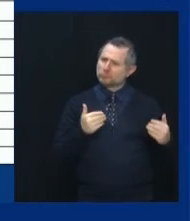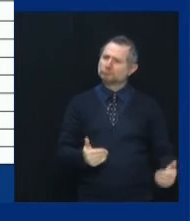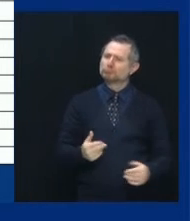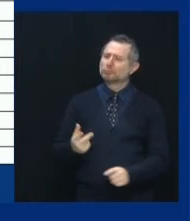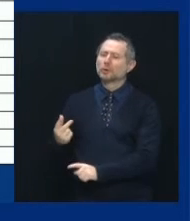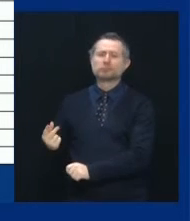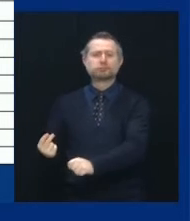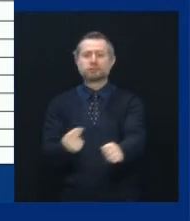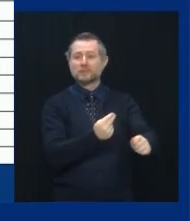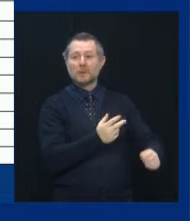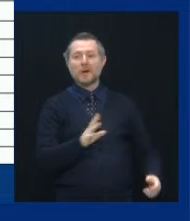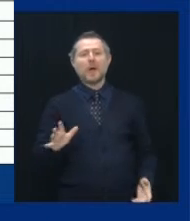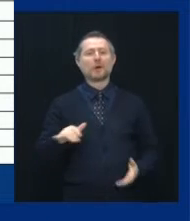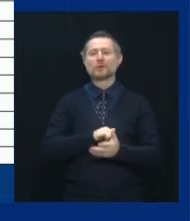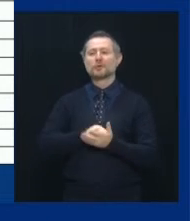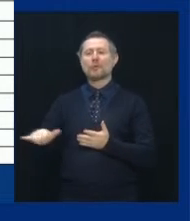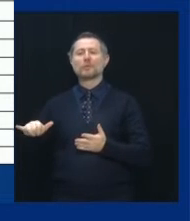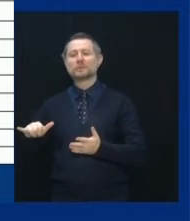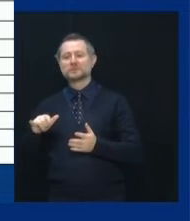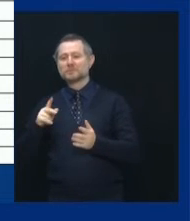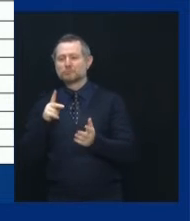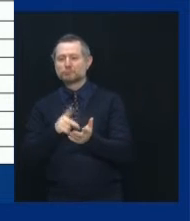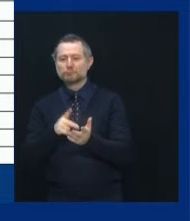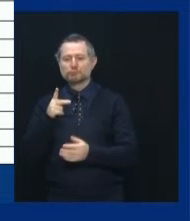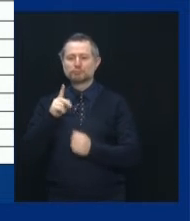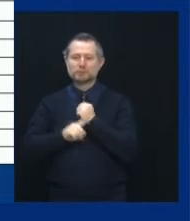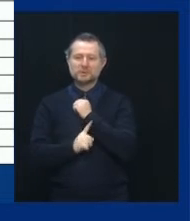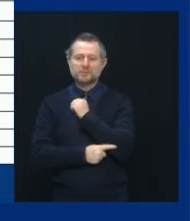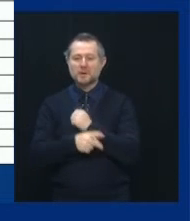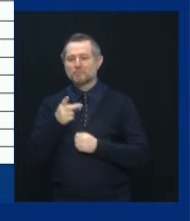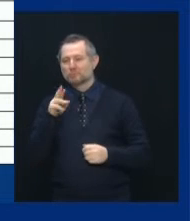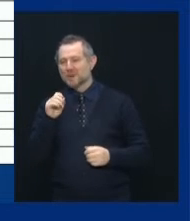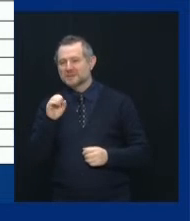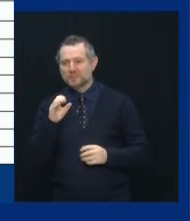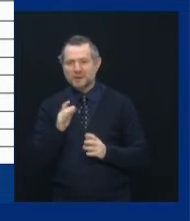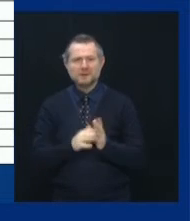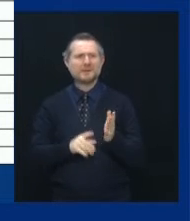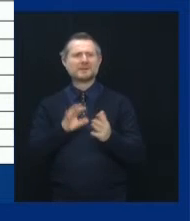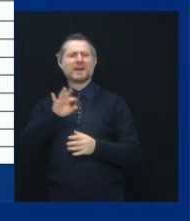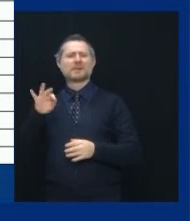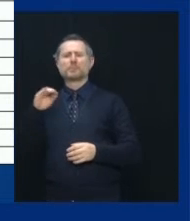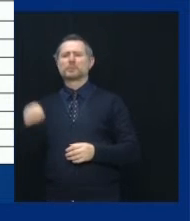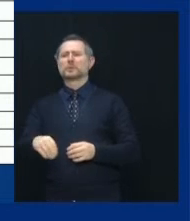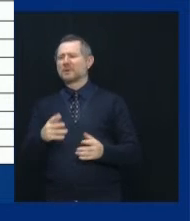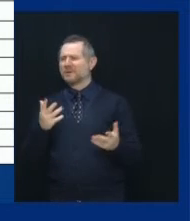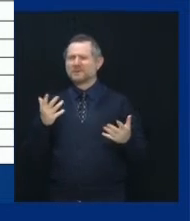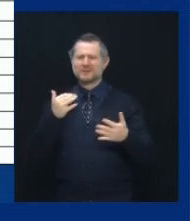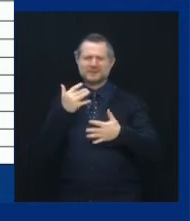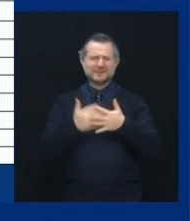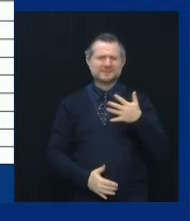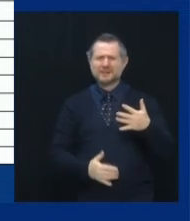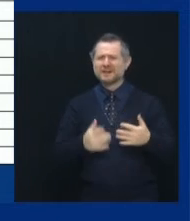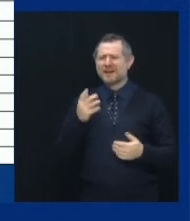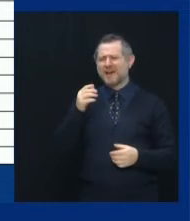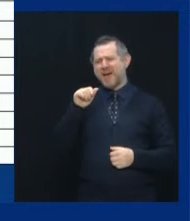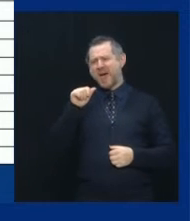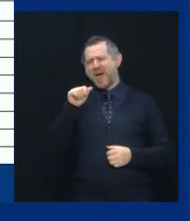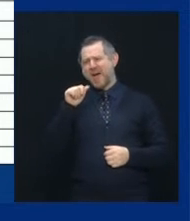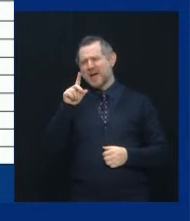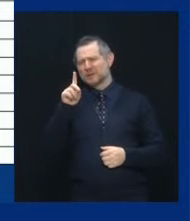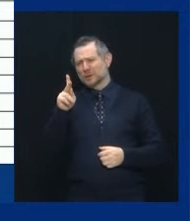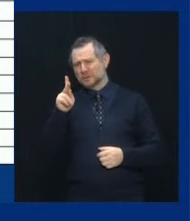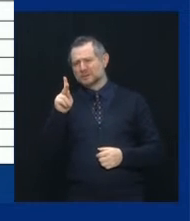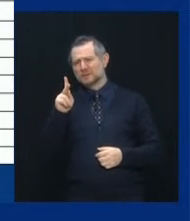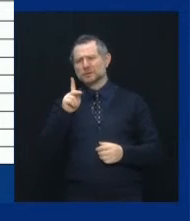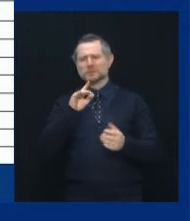Kalida, Buffalo, SUNY Upstate, also 94%. That's a turnaround. Adirondack Medical Center, Lenox